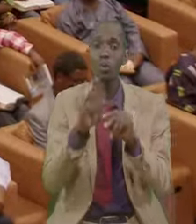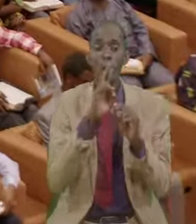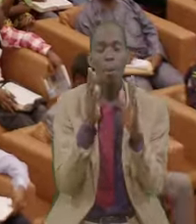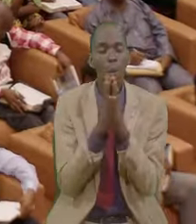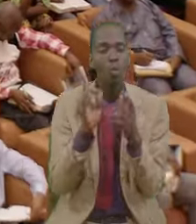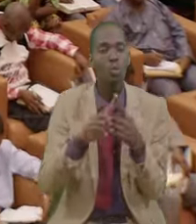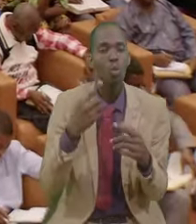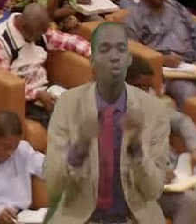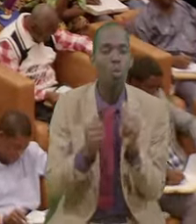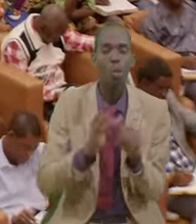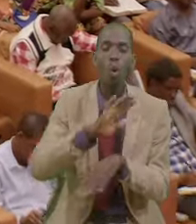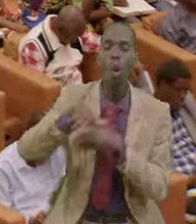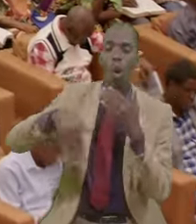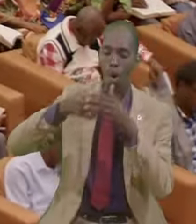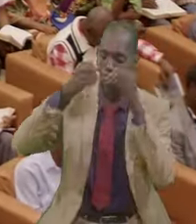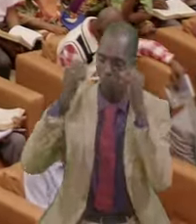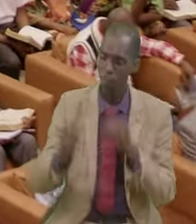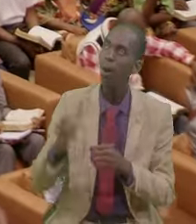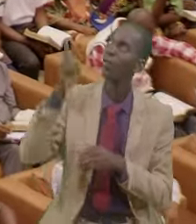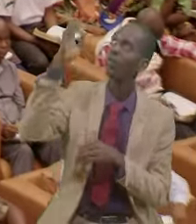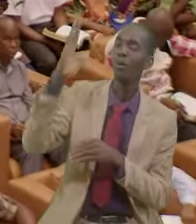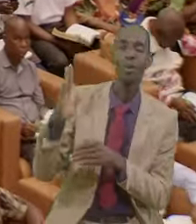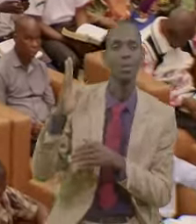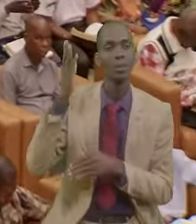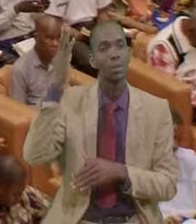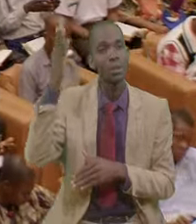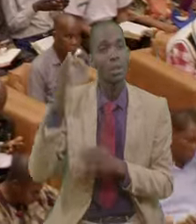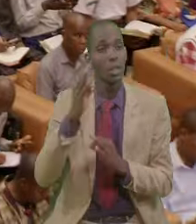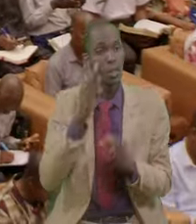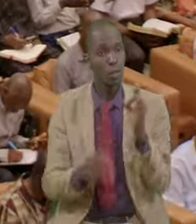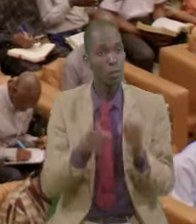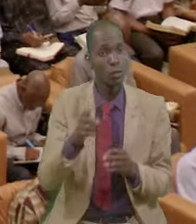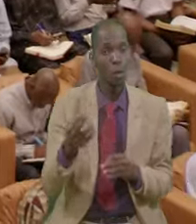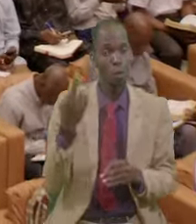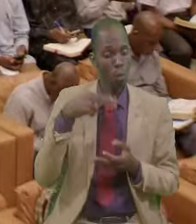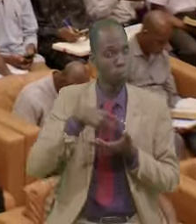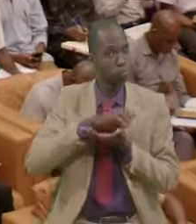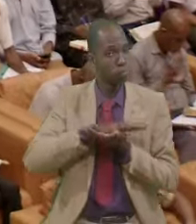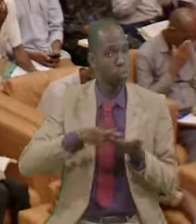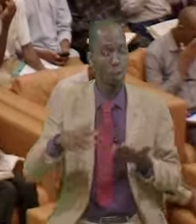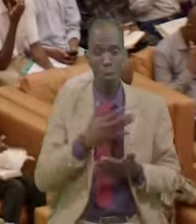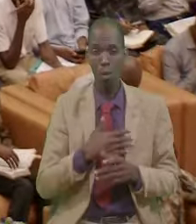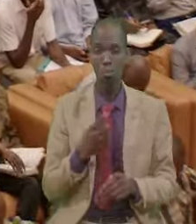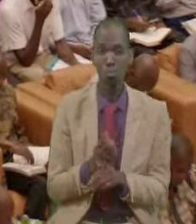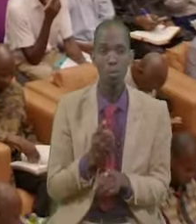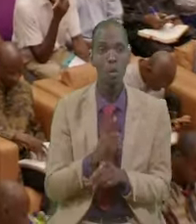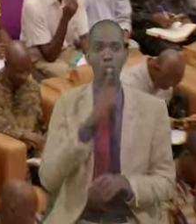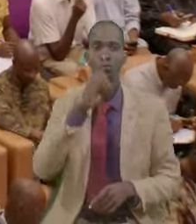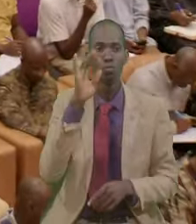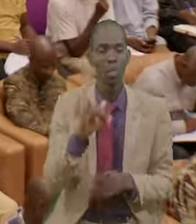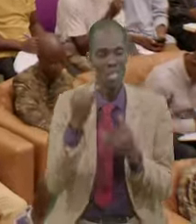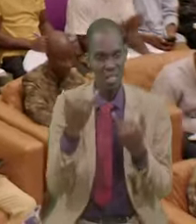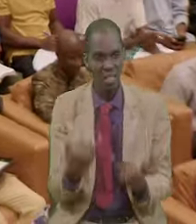your prayer. If thou wert pure and upright, surely, surely, now he